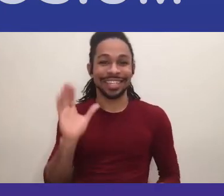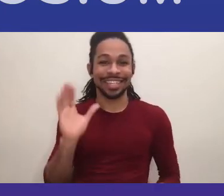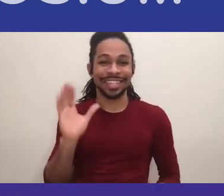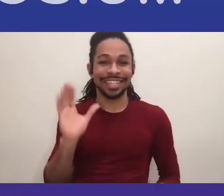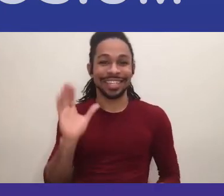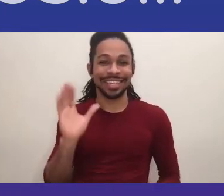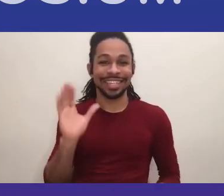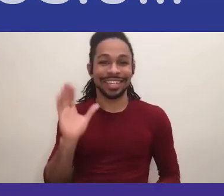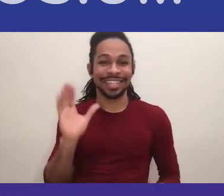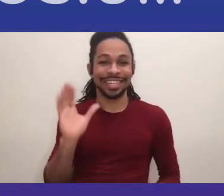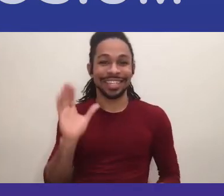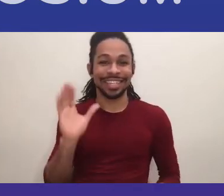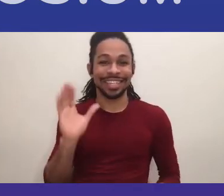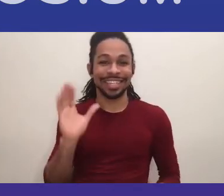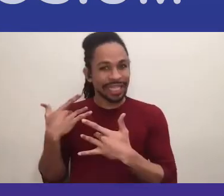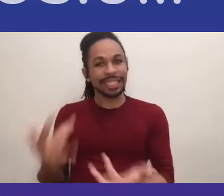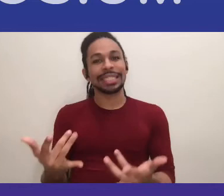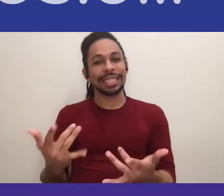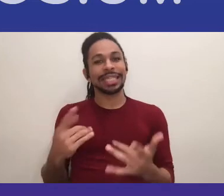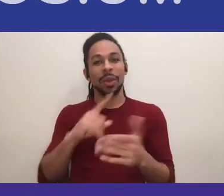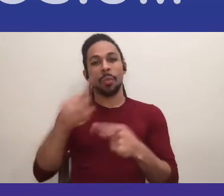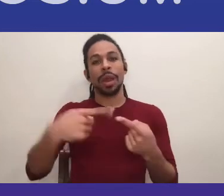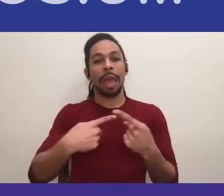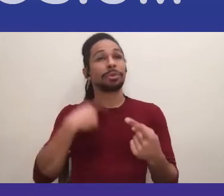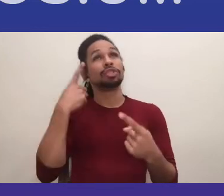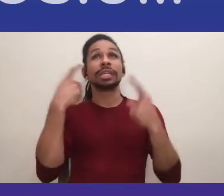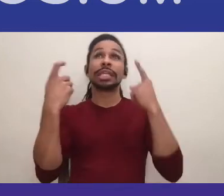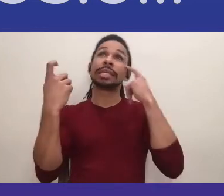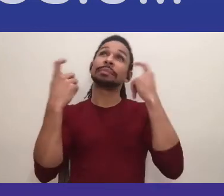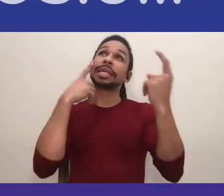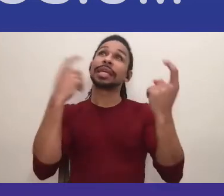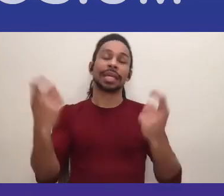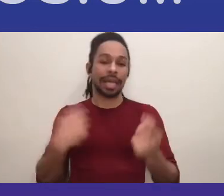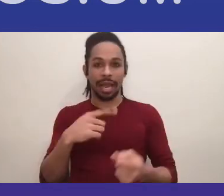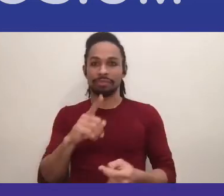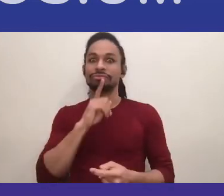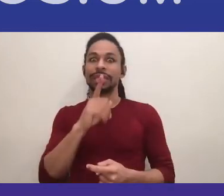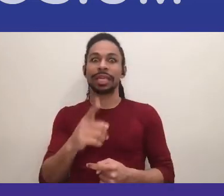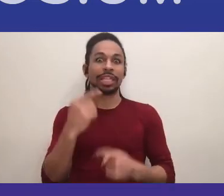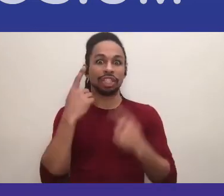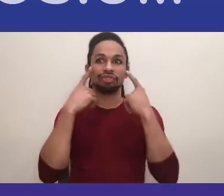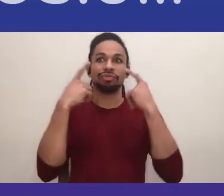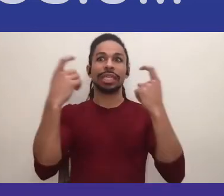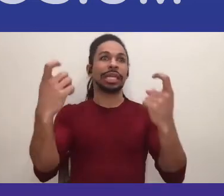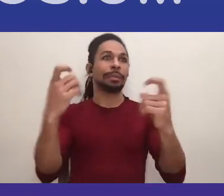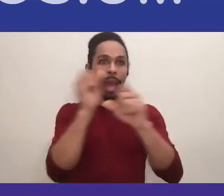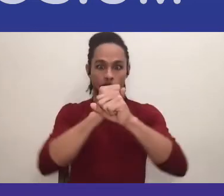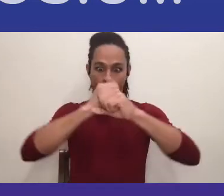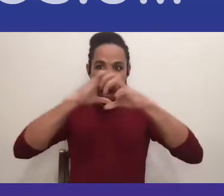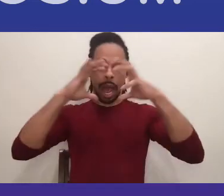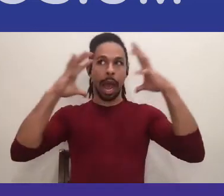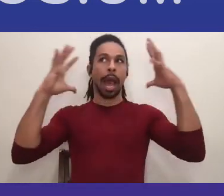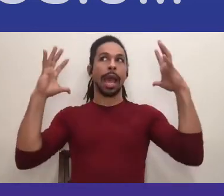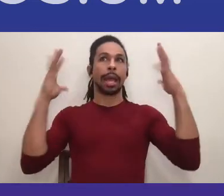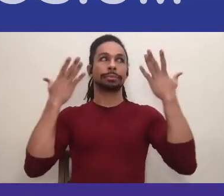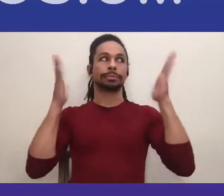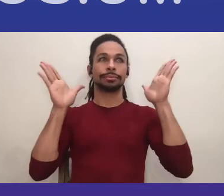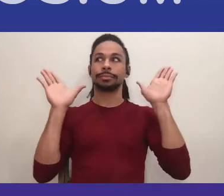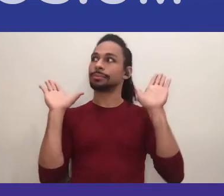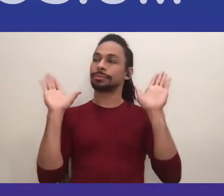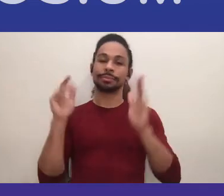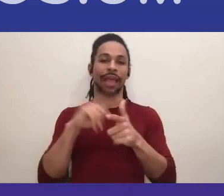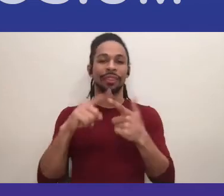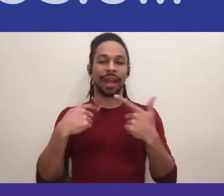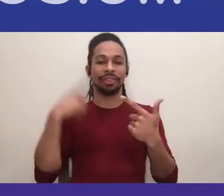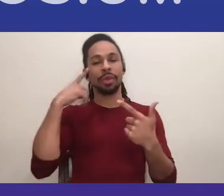tendency when I'm dreaming to really, really dream out there, you know, and then I think, oh, I should come